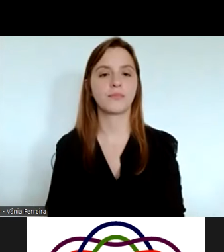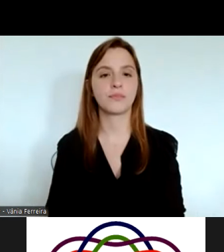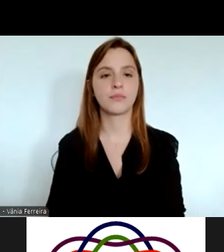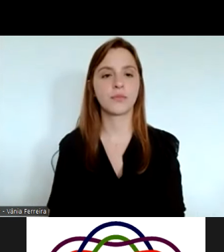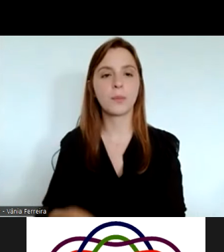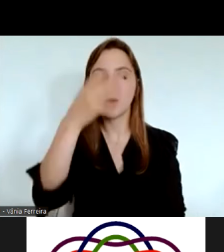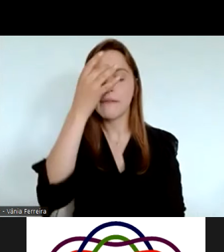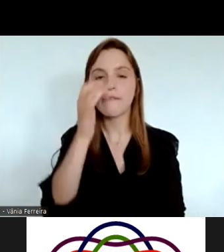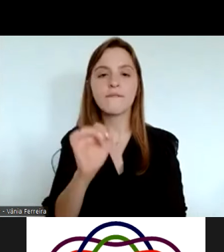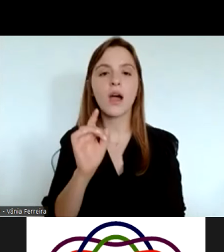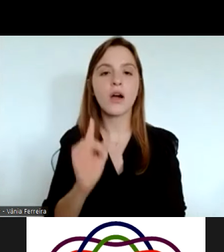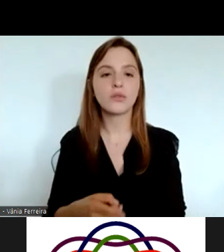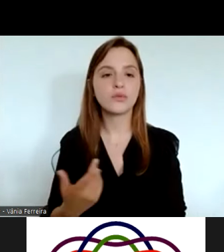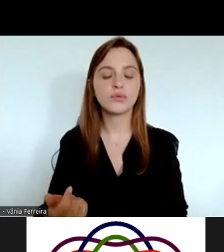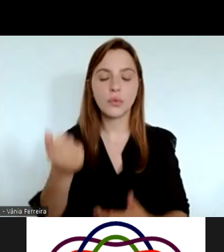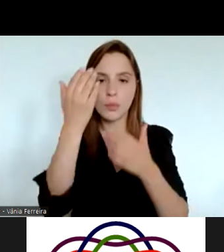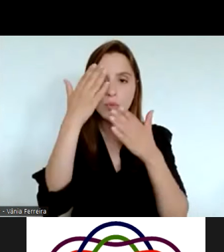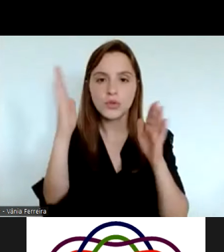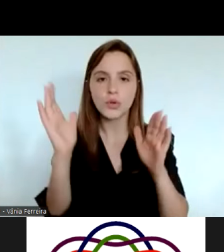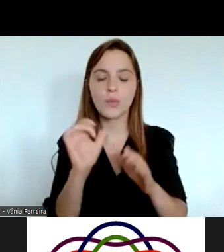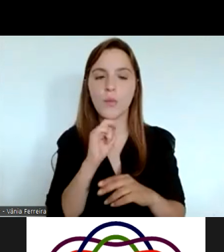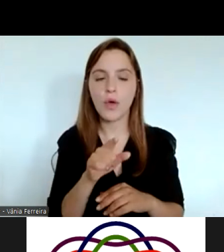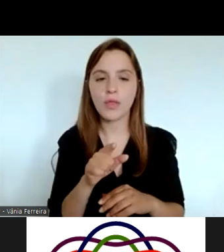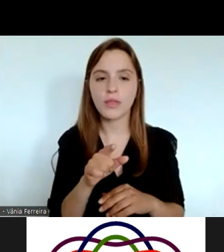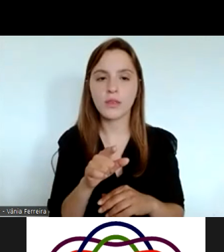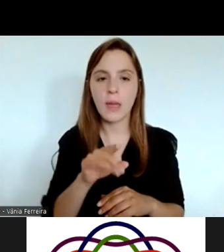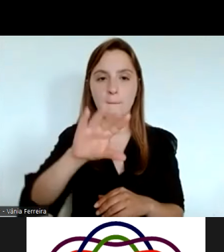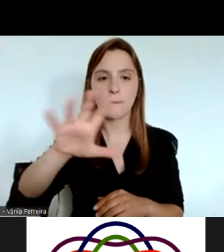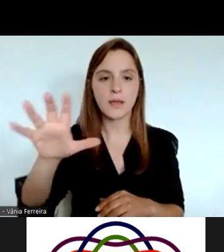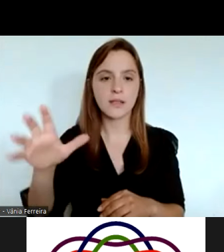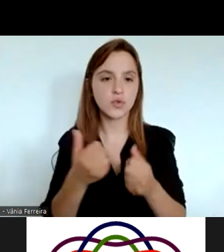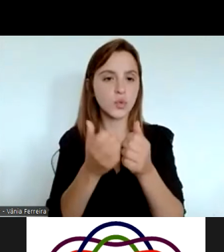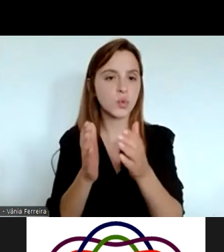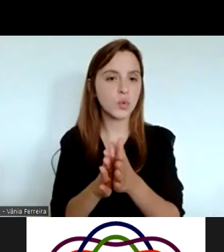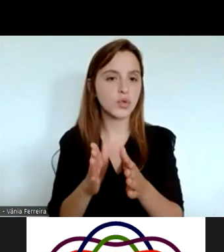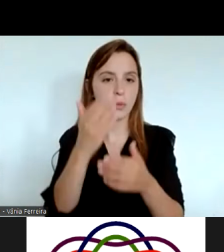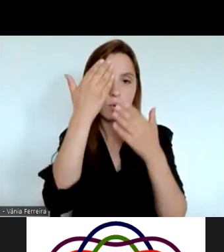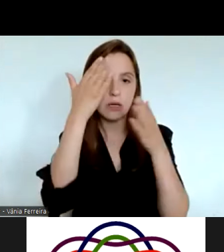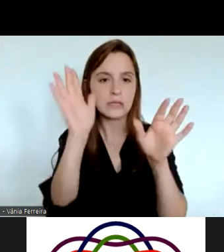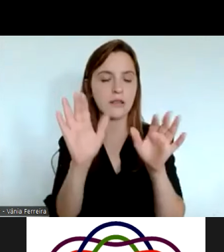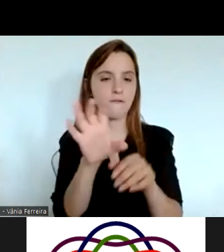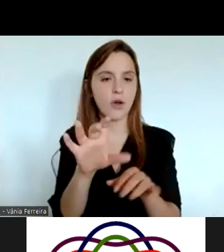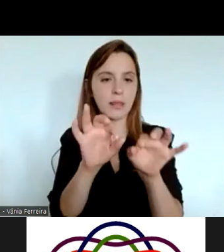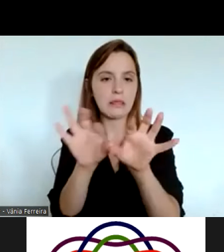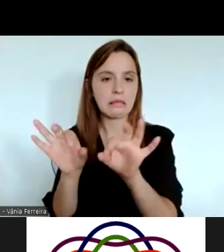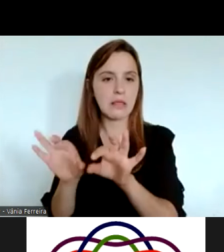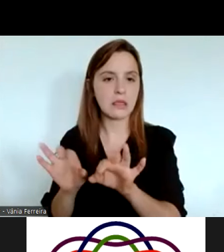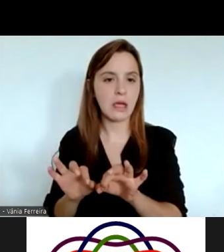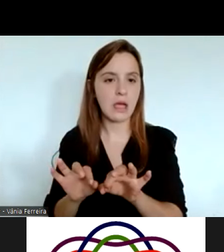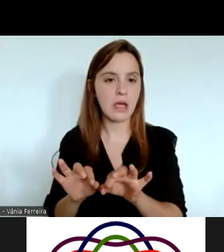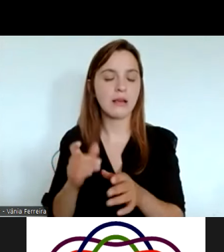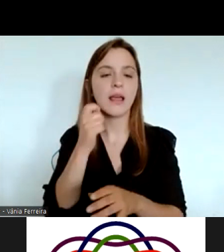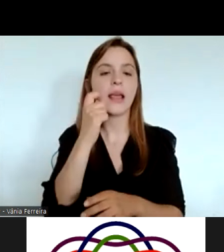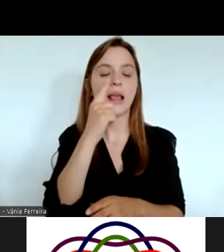or do you think democracy could be the same in each country? Who of you is voting for